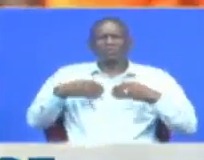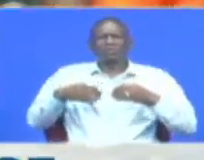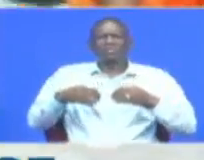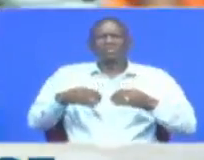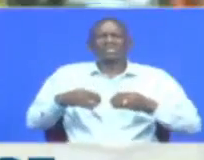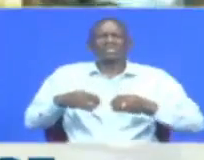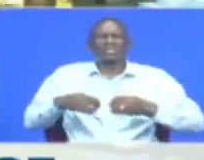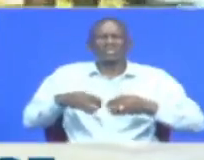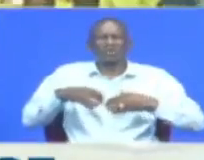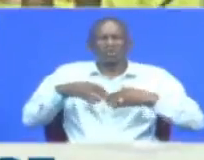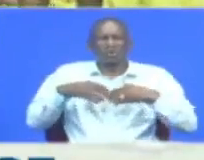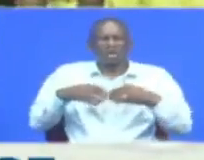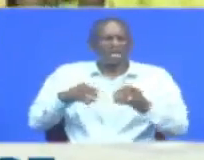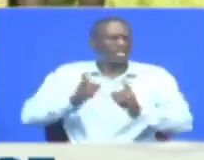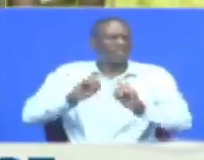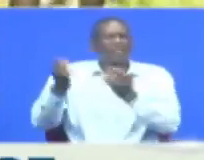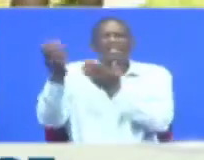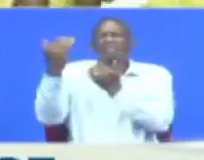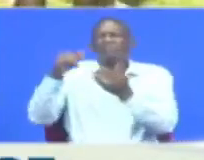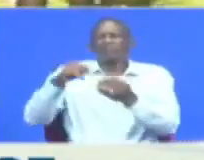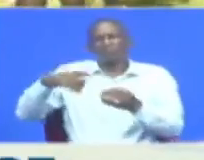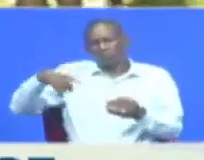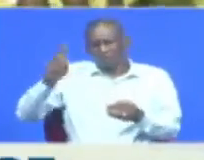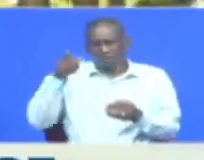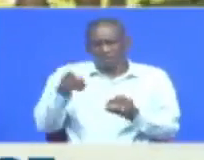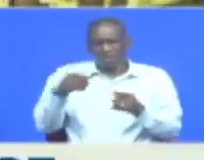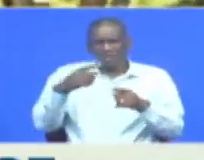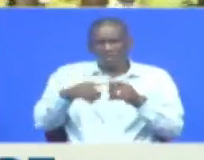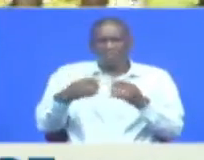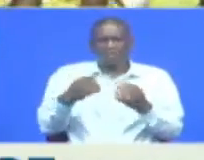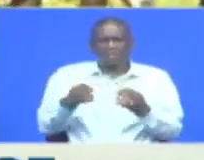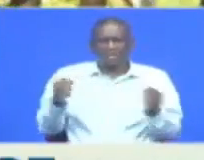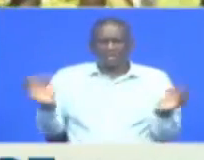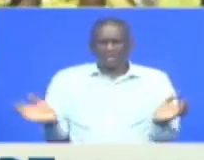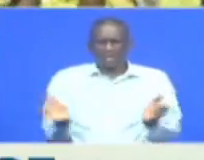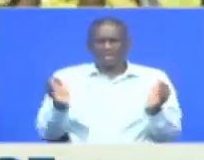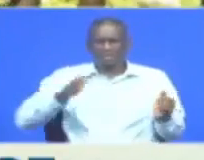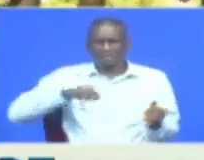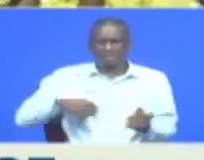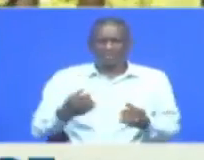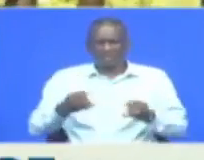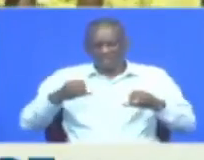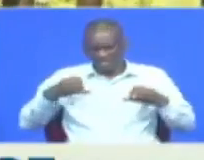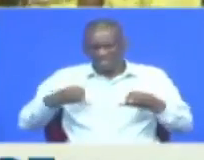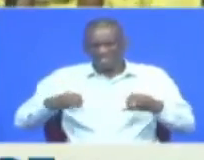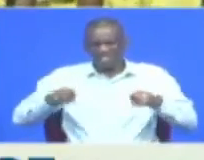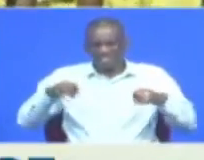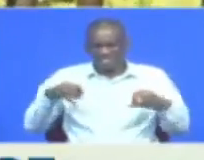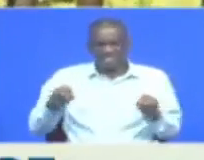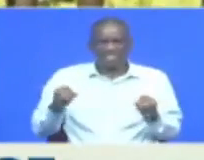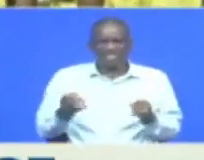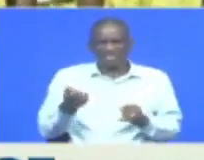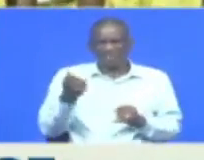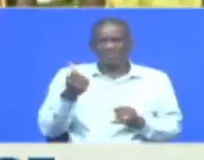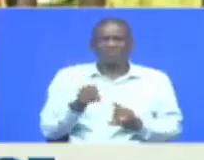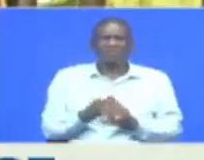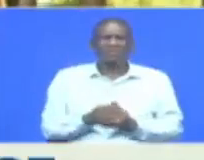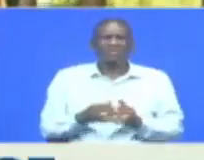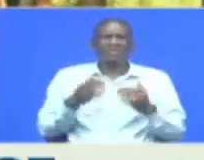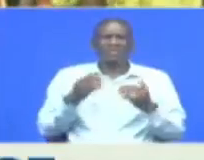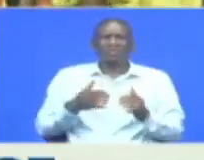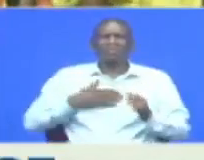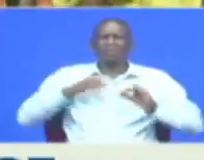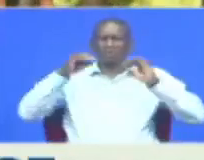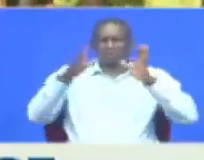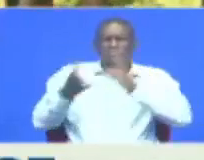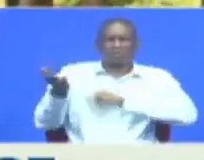bado nitakuwa number one, lakini ni venye tu nilichukua morale, nikasema acha bado ningangane kidogo. Na coach wangu alikuwa